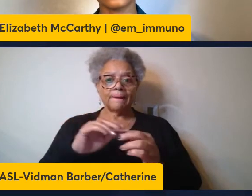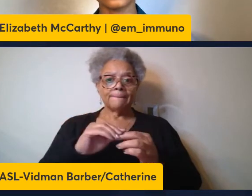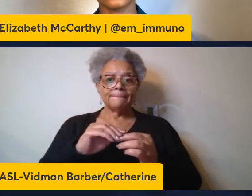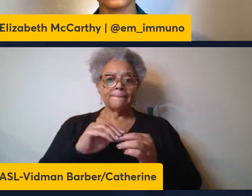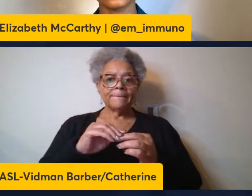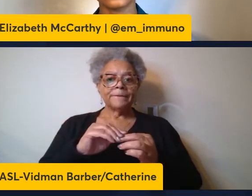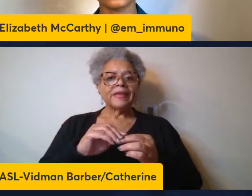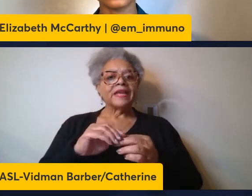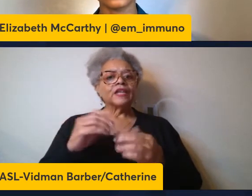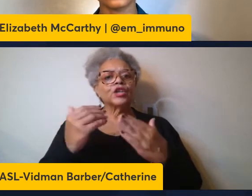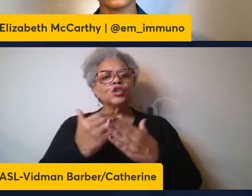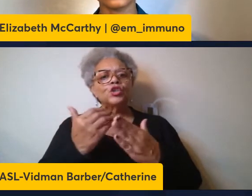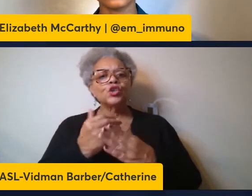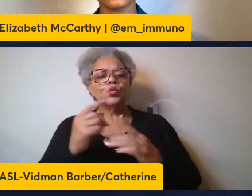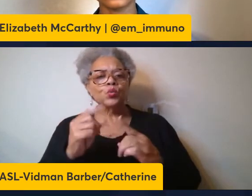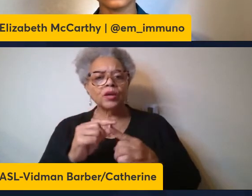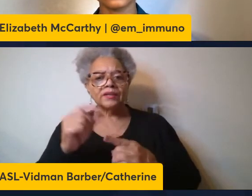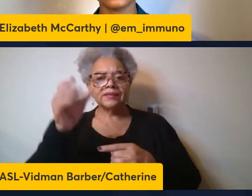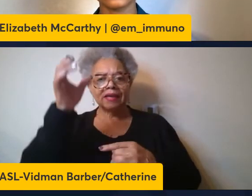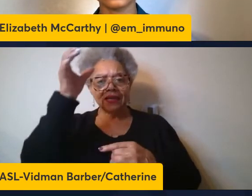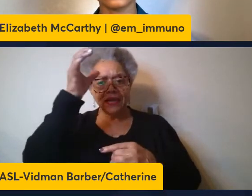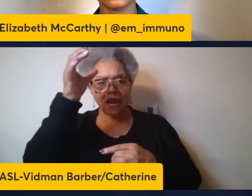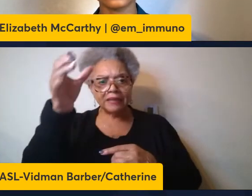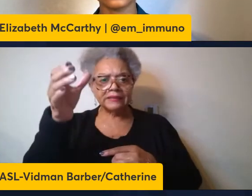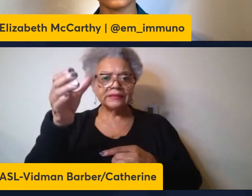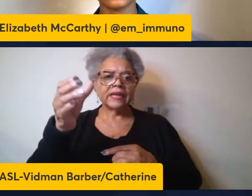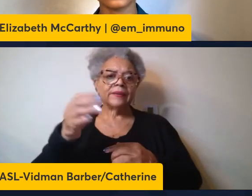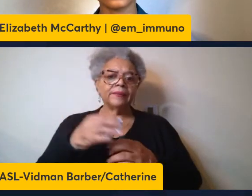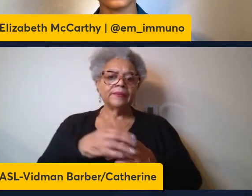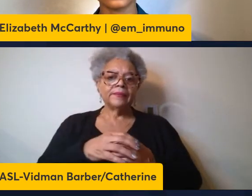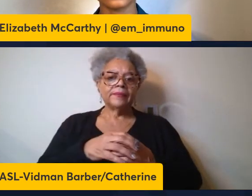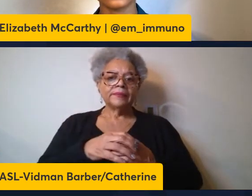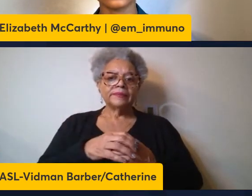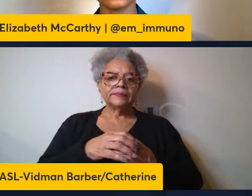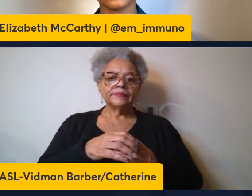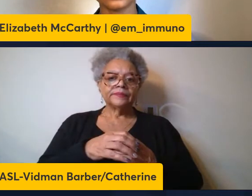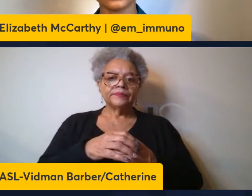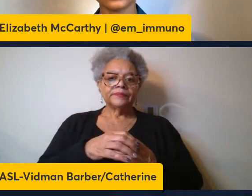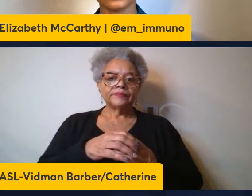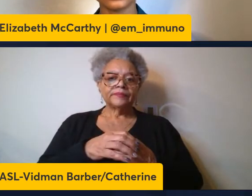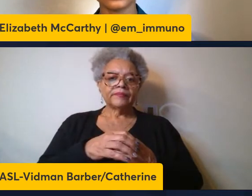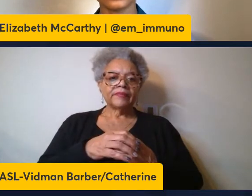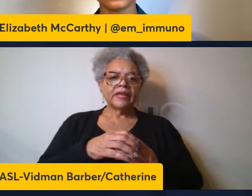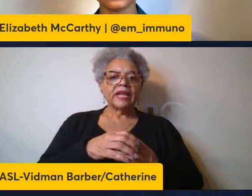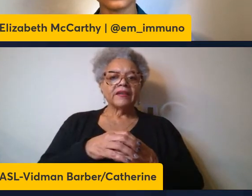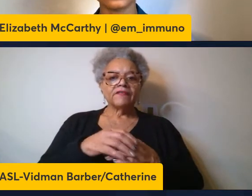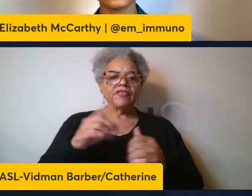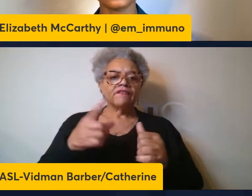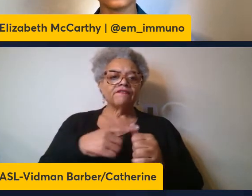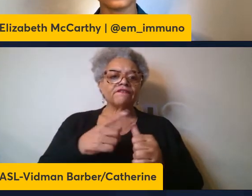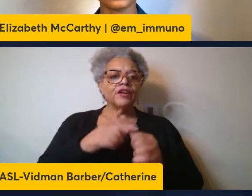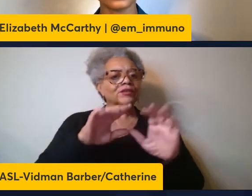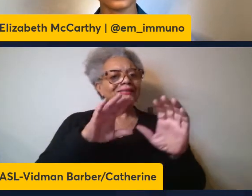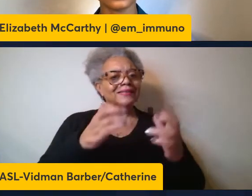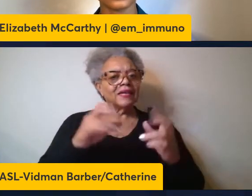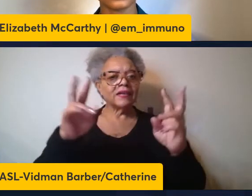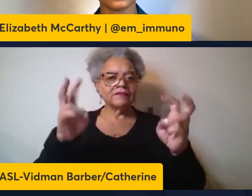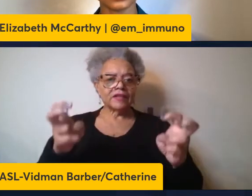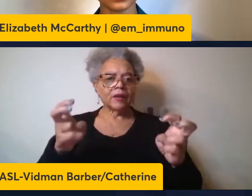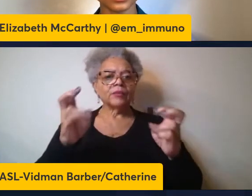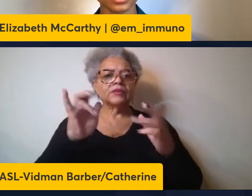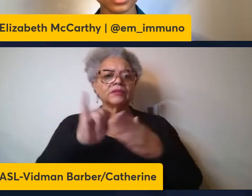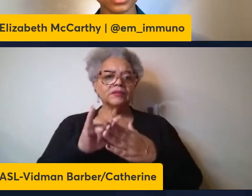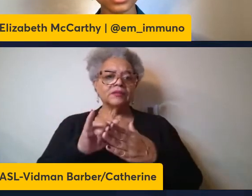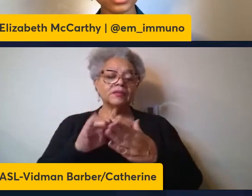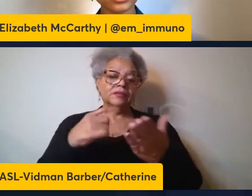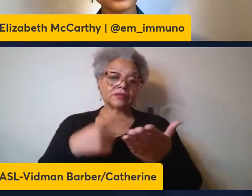new words and concepts to learn. And so this first set of topic is to discuss those concepts,